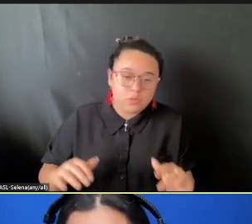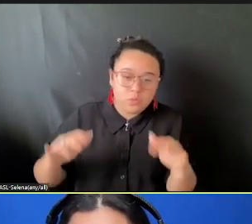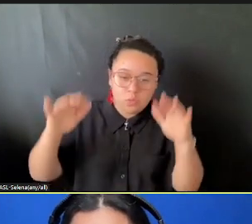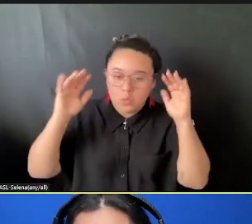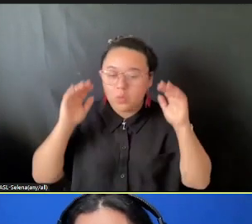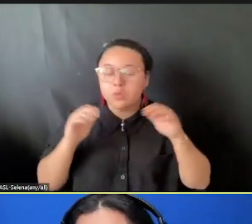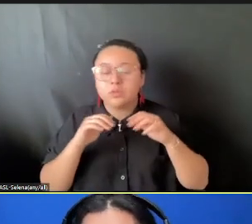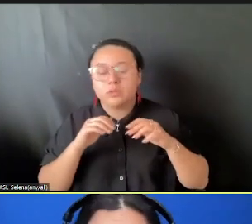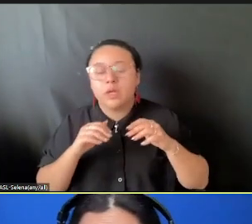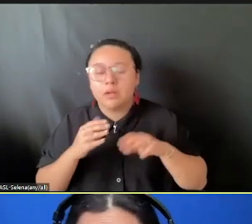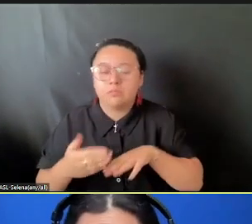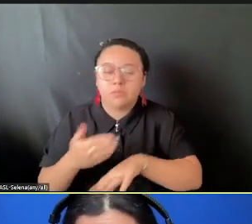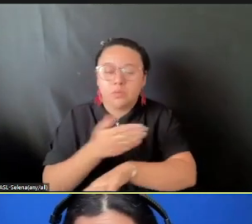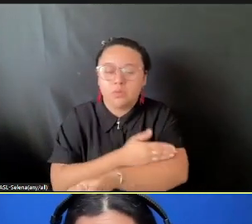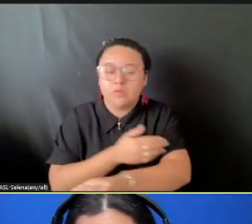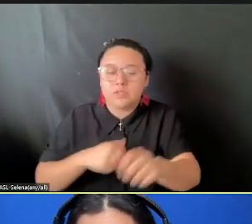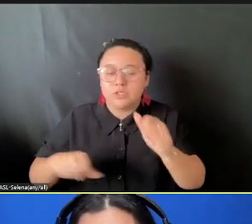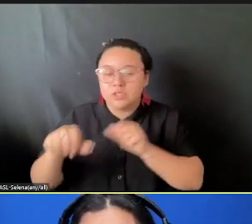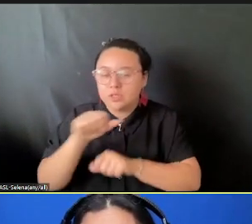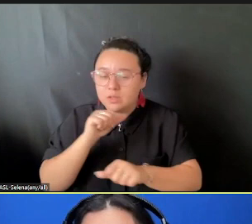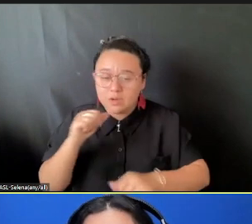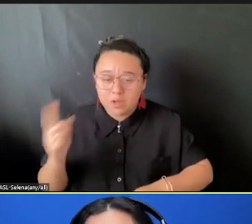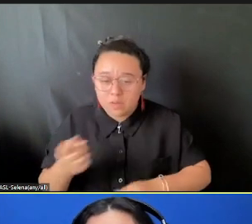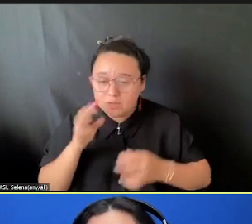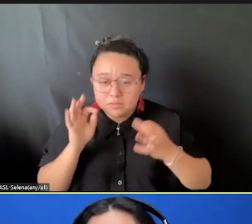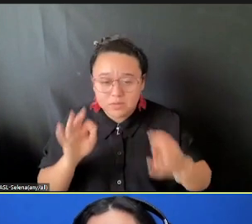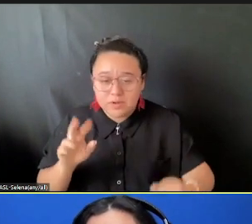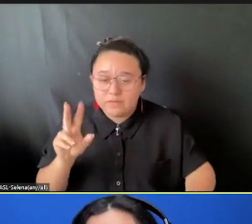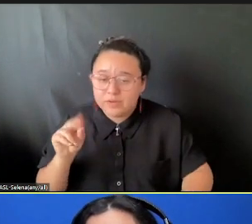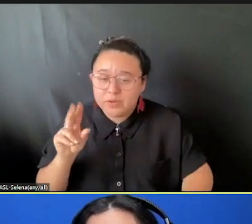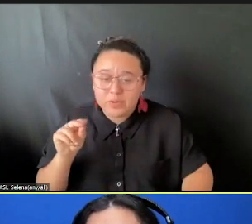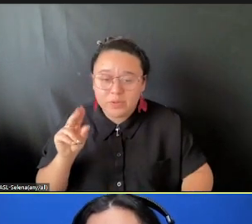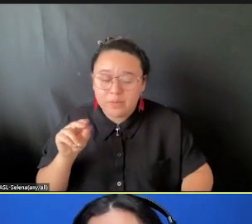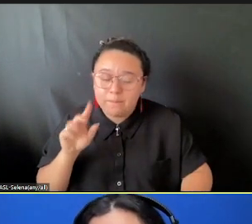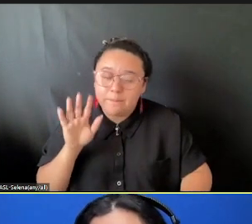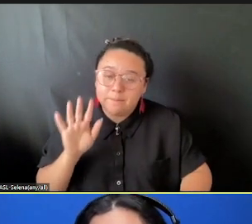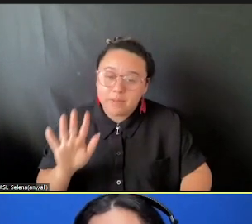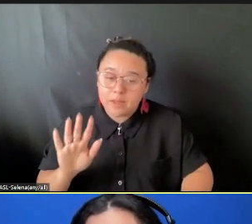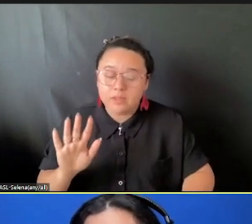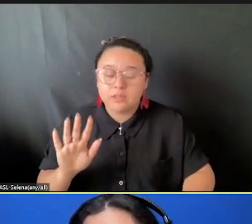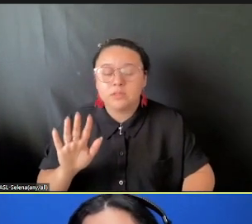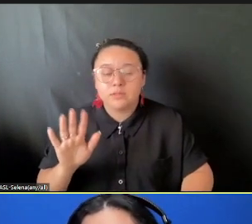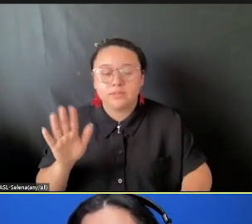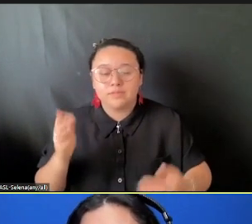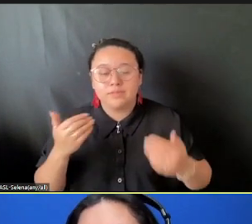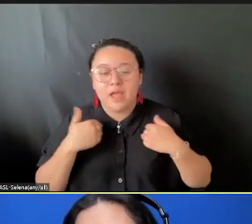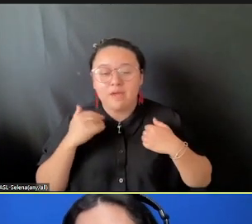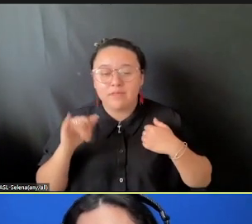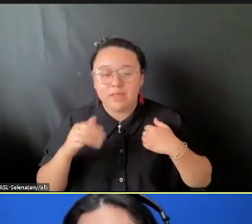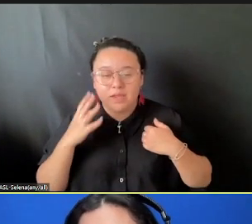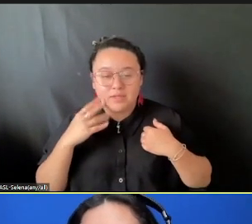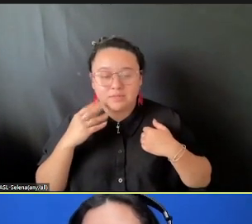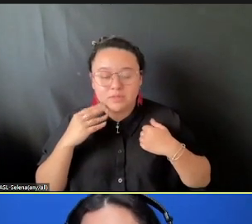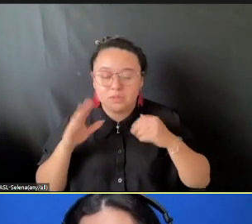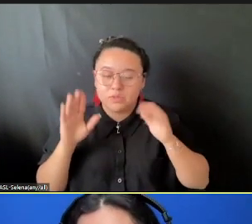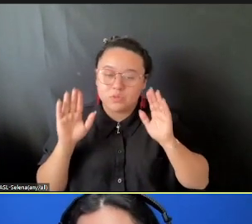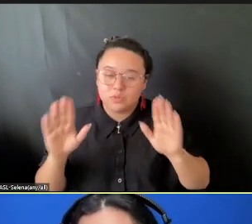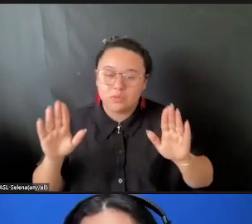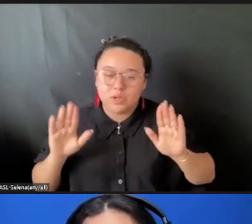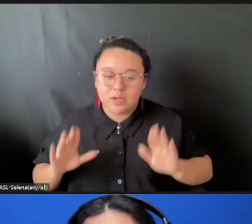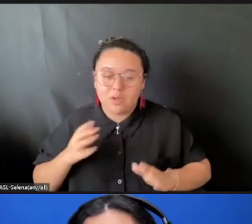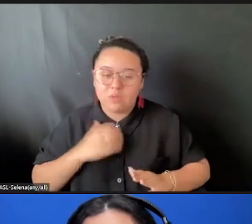better. You know, it's not always perfect, right? But having that is really great. And I wish we had more of